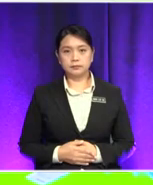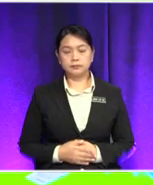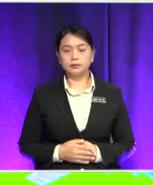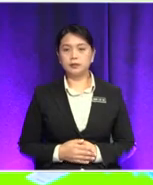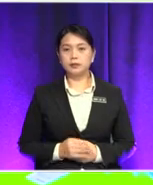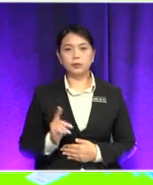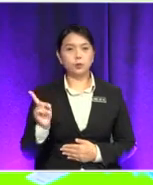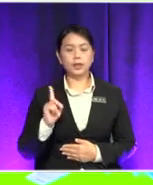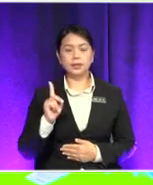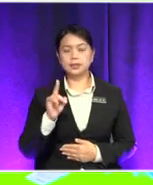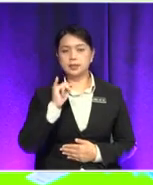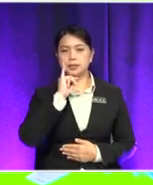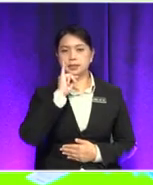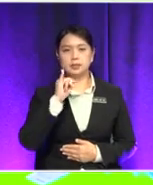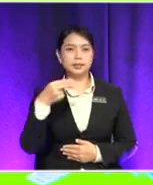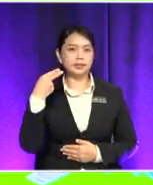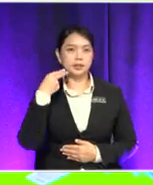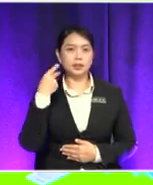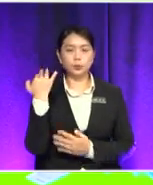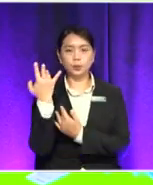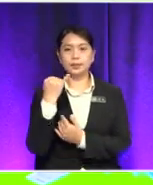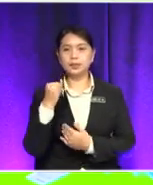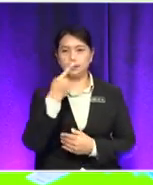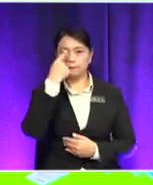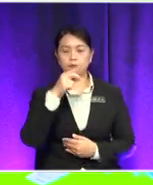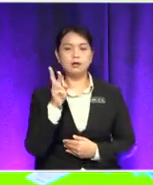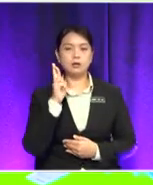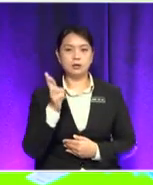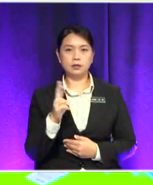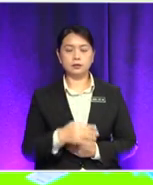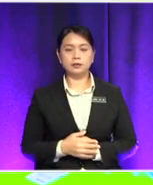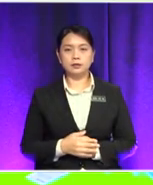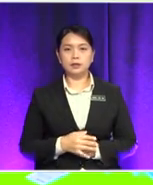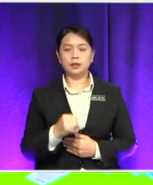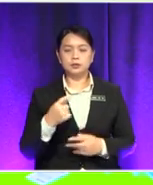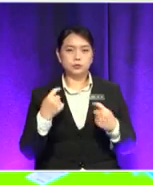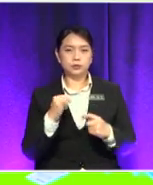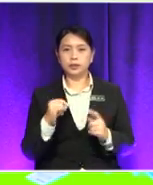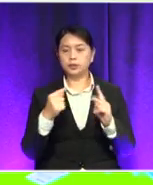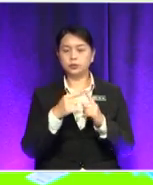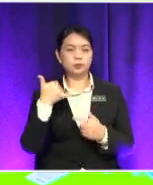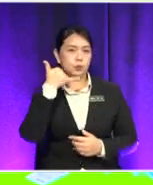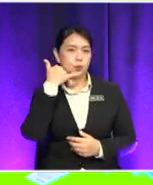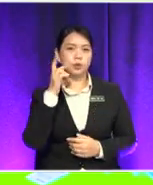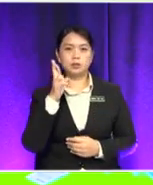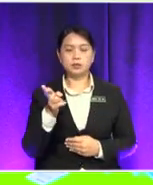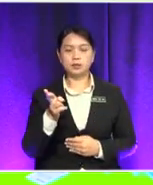Hey, Hidayah, I'm waiting for her. Where are you? Let me try and call her. We're going to have a picnic.